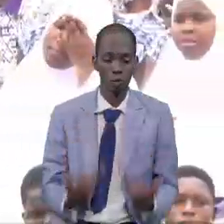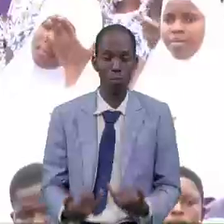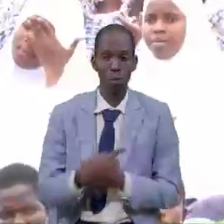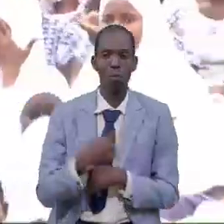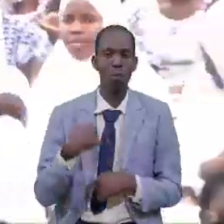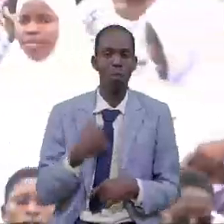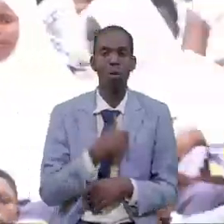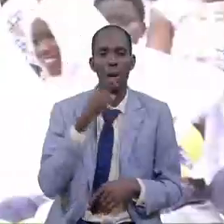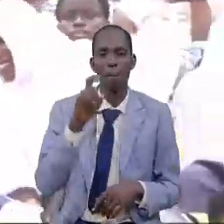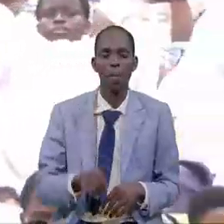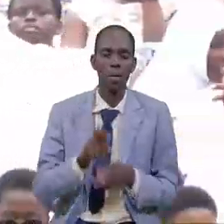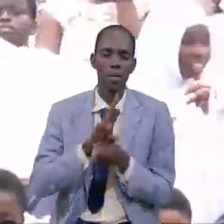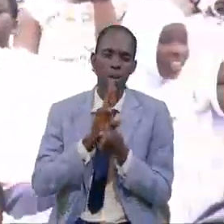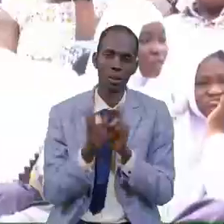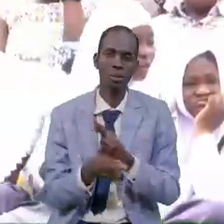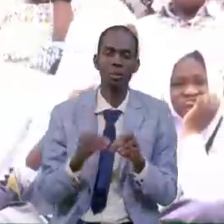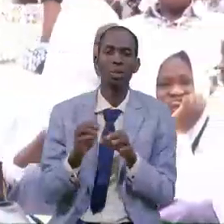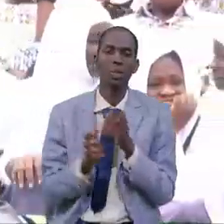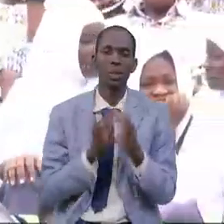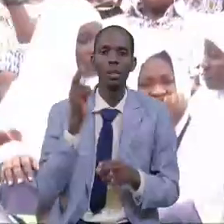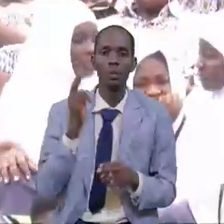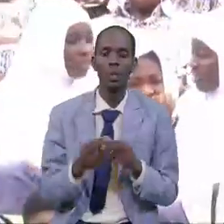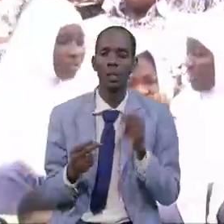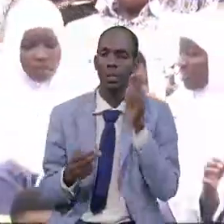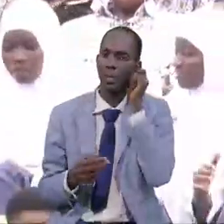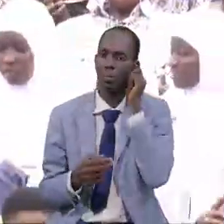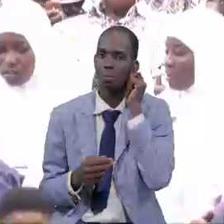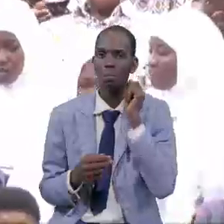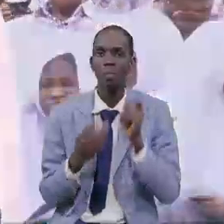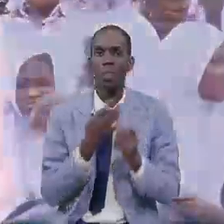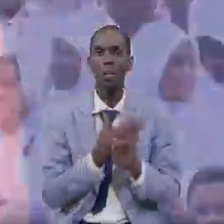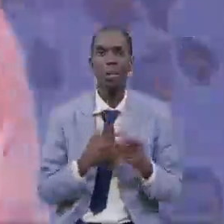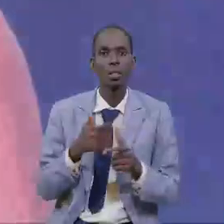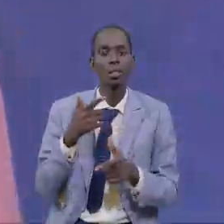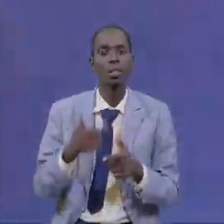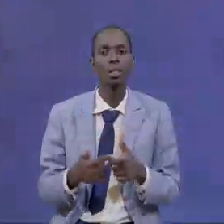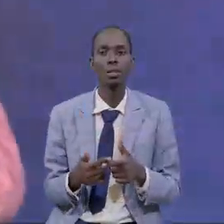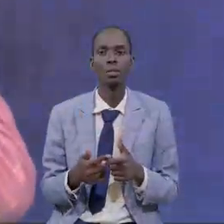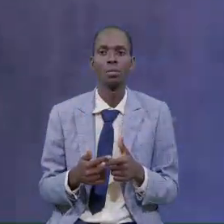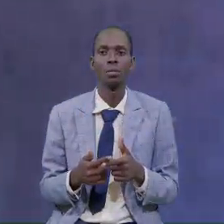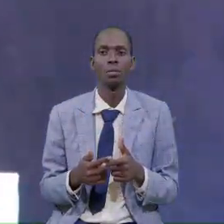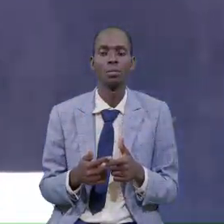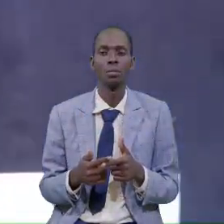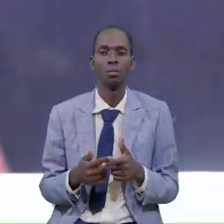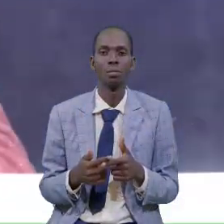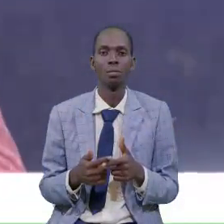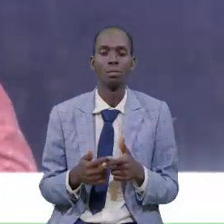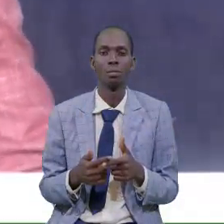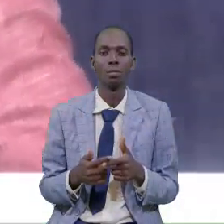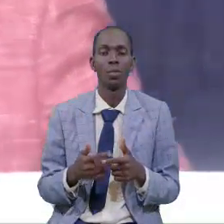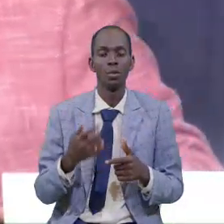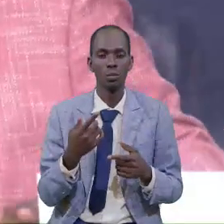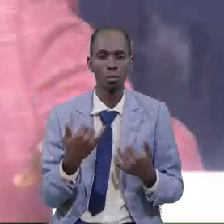said, we will repent. And then, before that, we'll now try